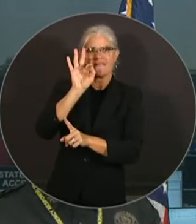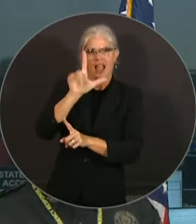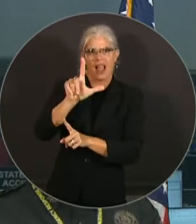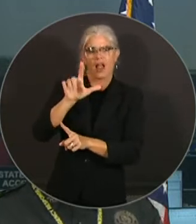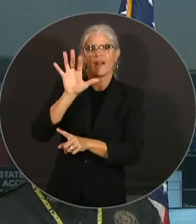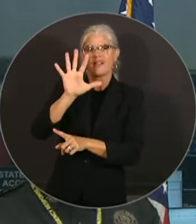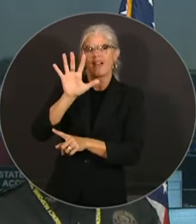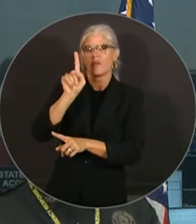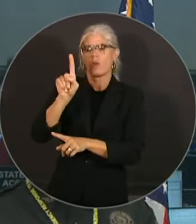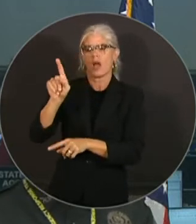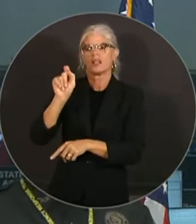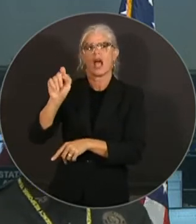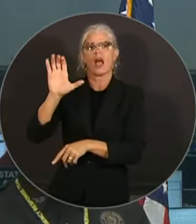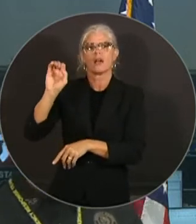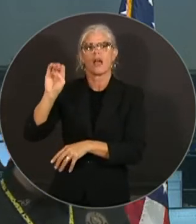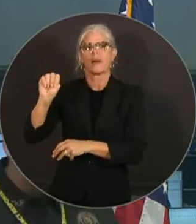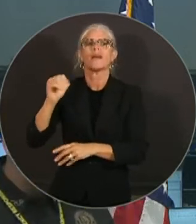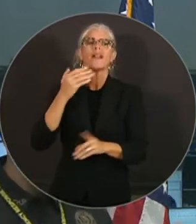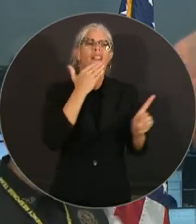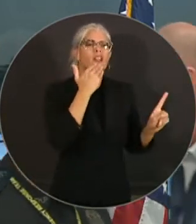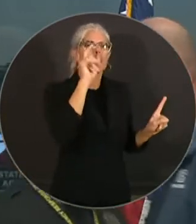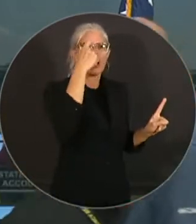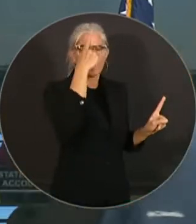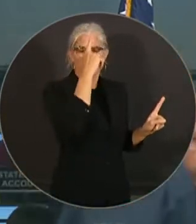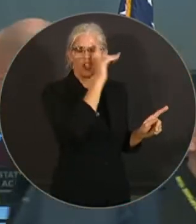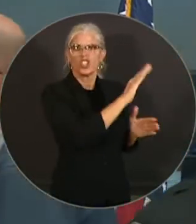FL511.com. Again, thank you, Governor, for your leadership.